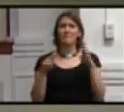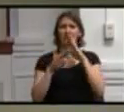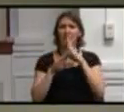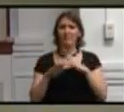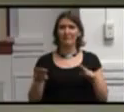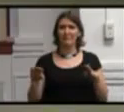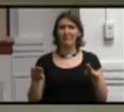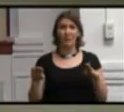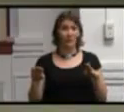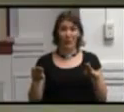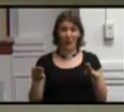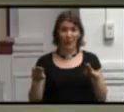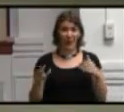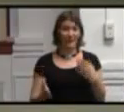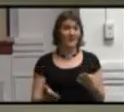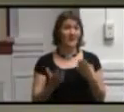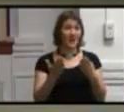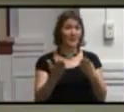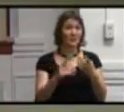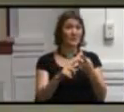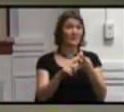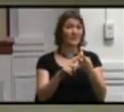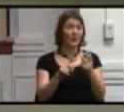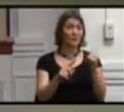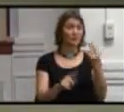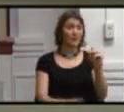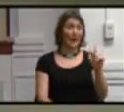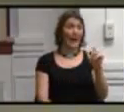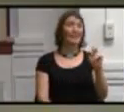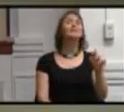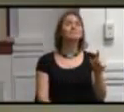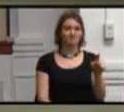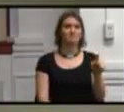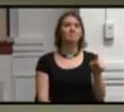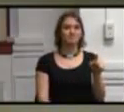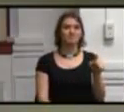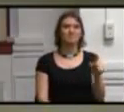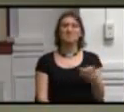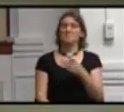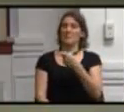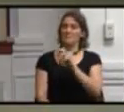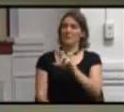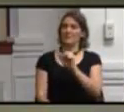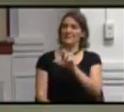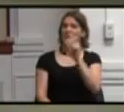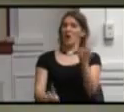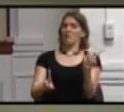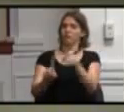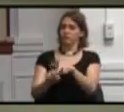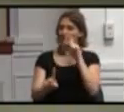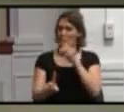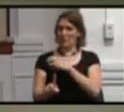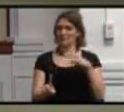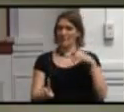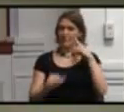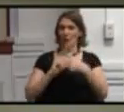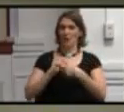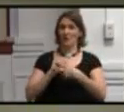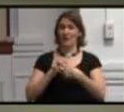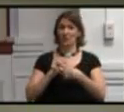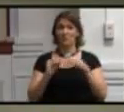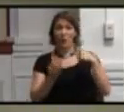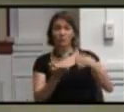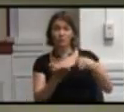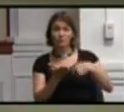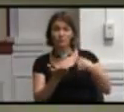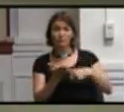All right, we have a nomination by John Allen of Peter Sears to the Conservation Commission. Is there any discussion